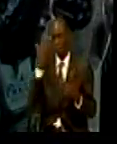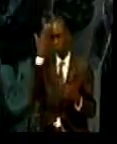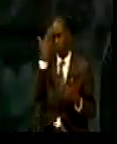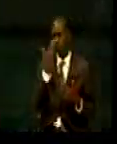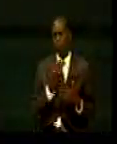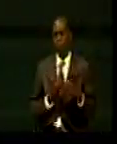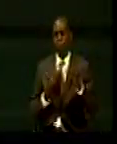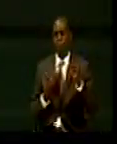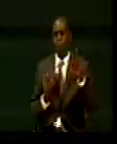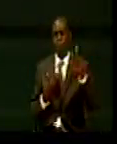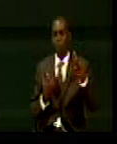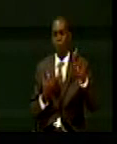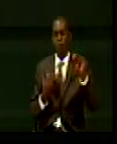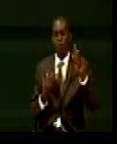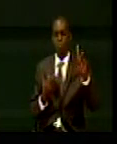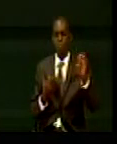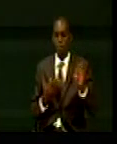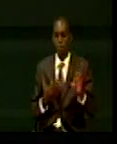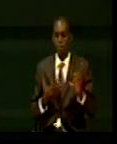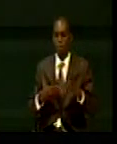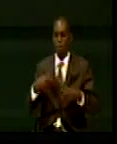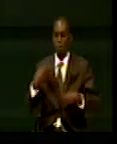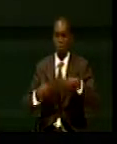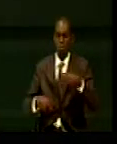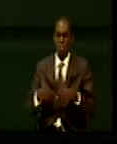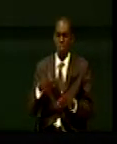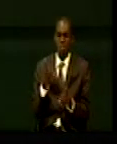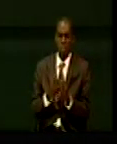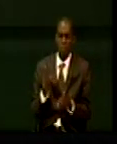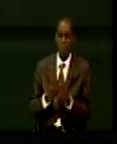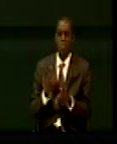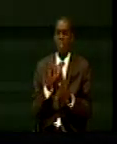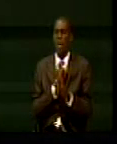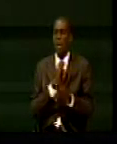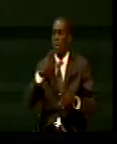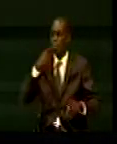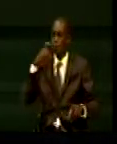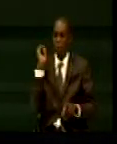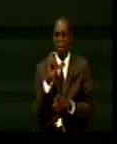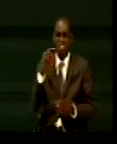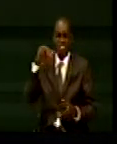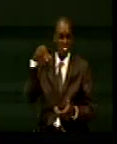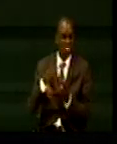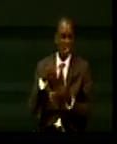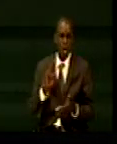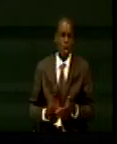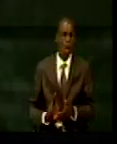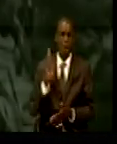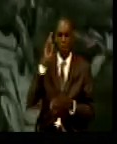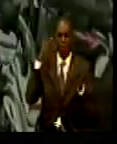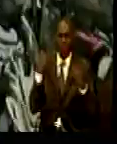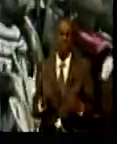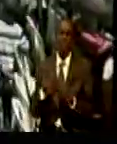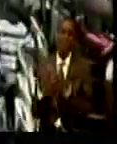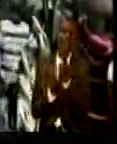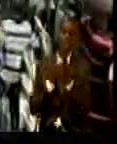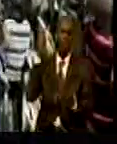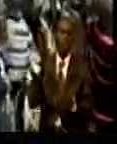or paralysis, lameness, I command, stand upright in Jesus'